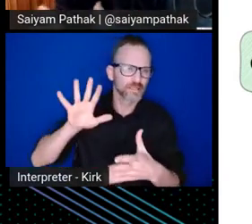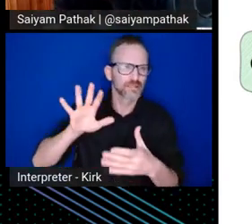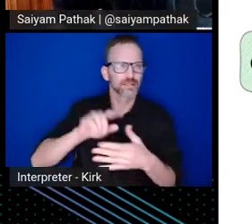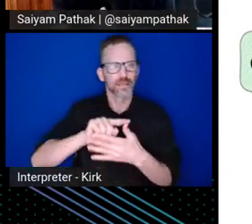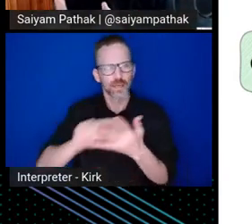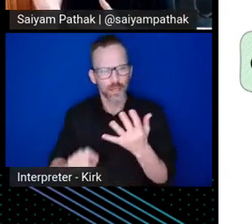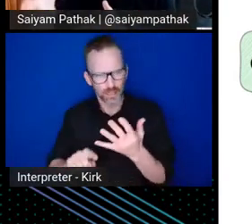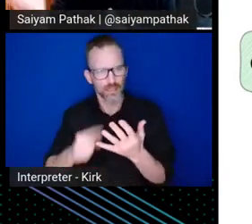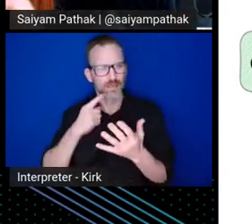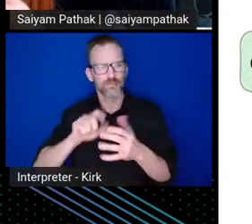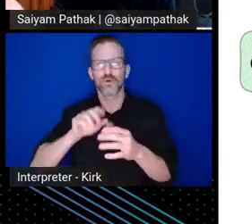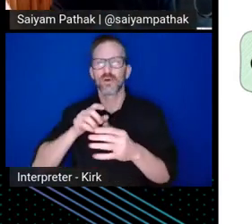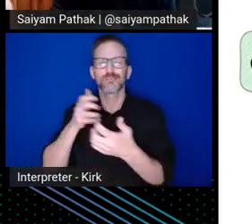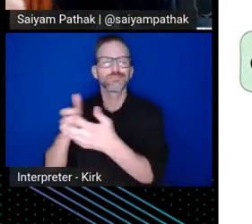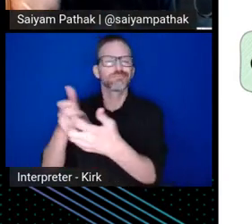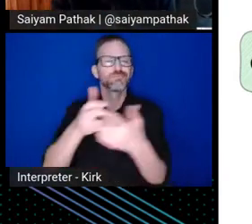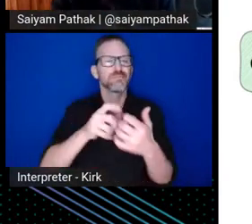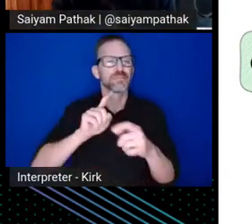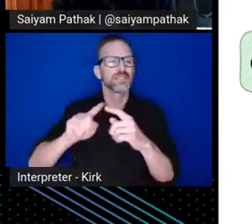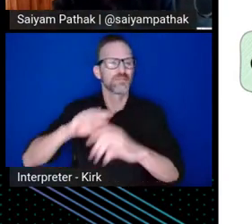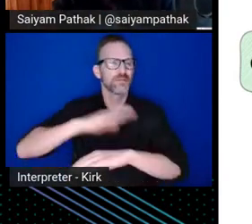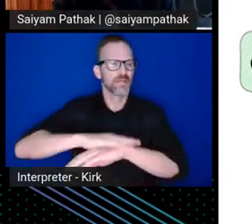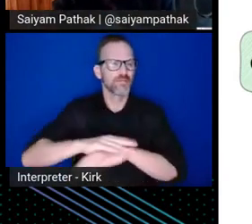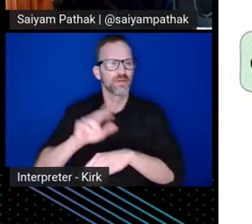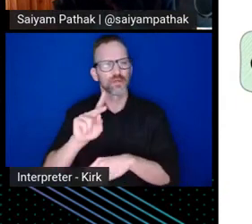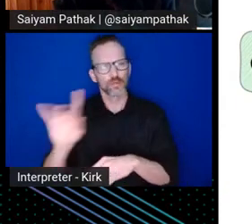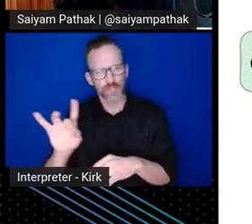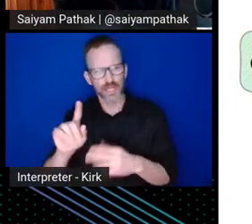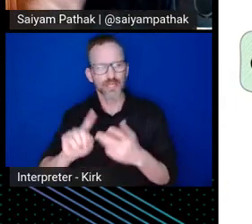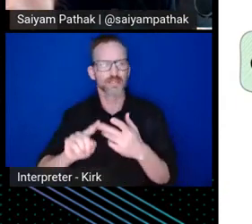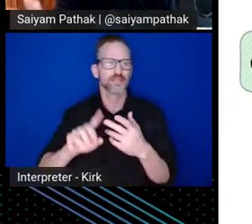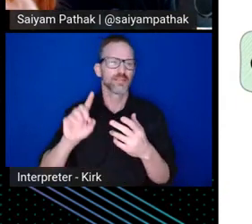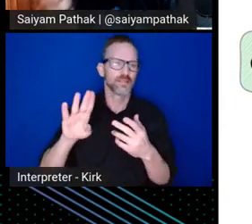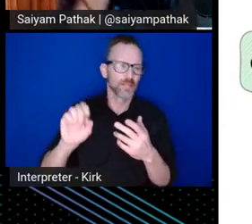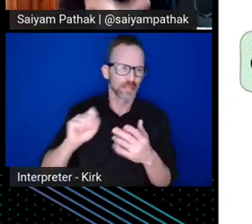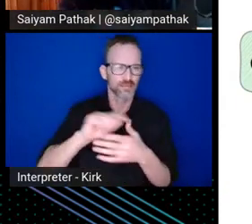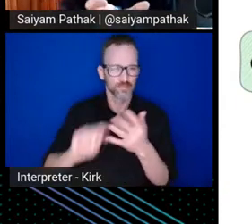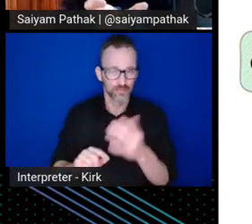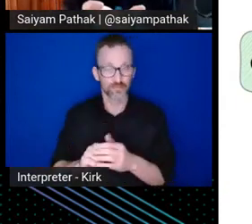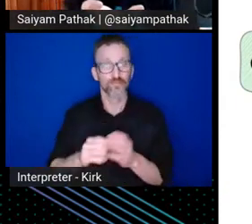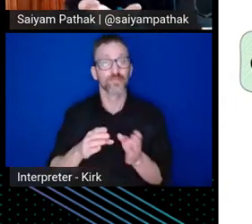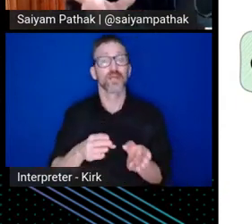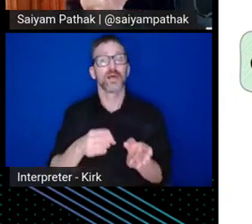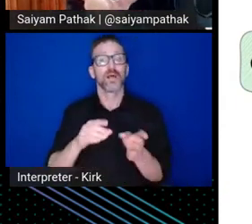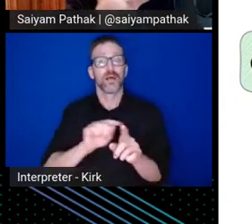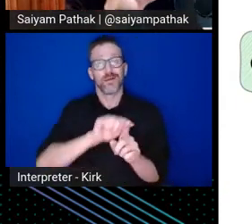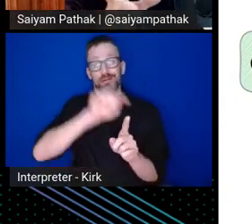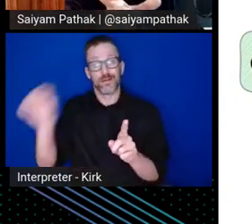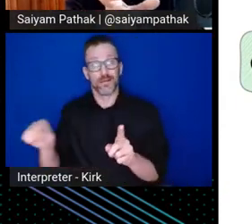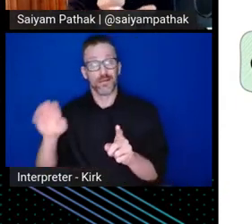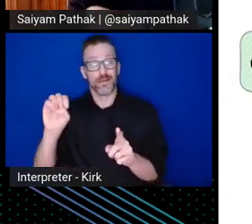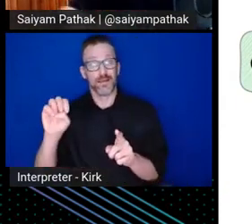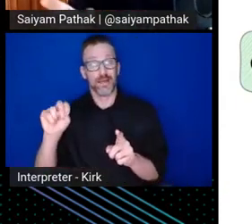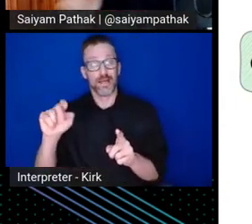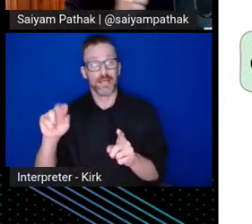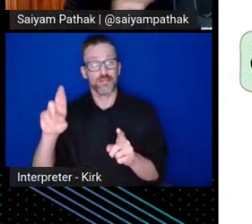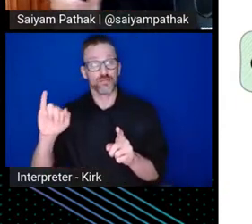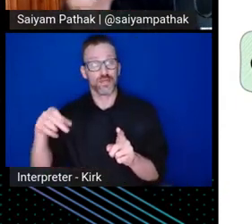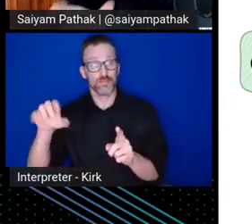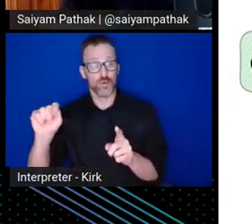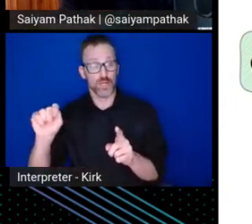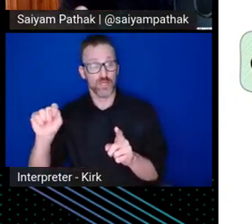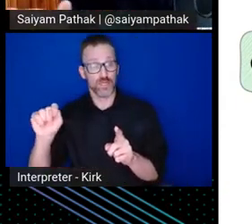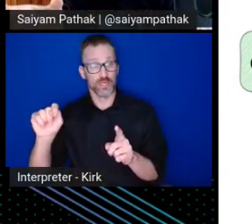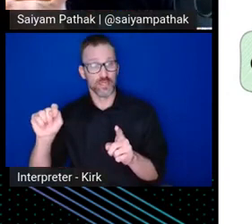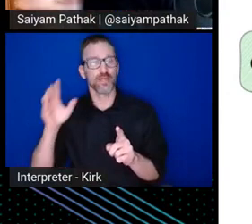on the platforms like Kubernetes, ECS, Nomad, etc. An entry point is something which gets injected to the Waypoint, injected